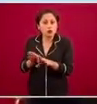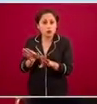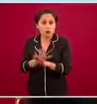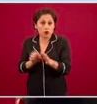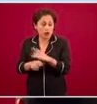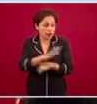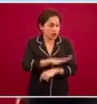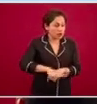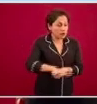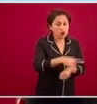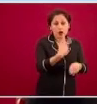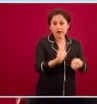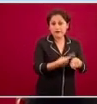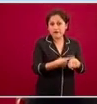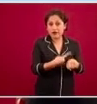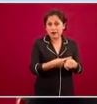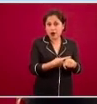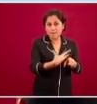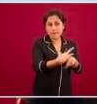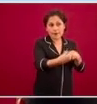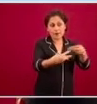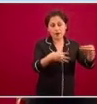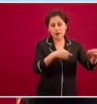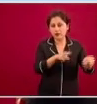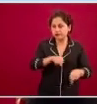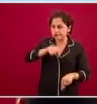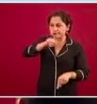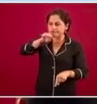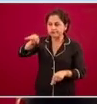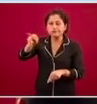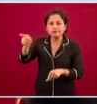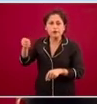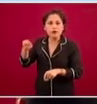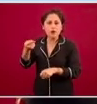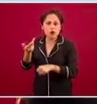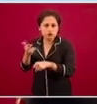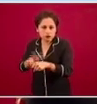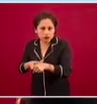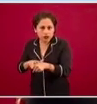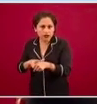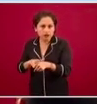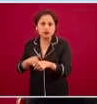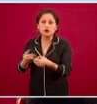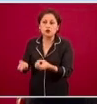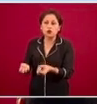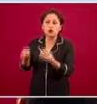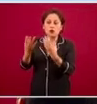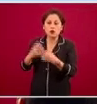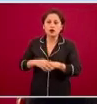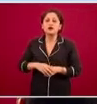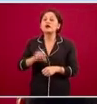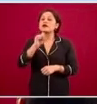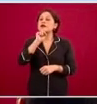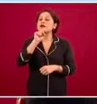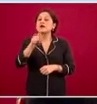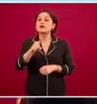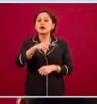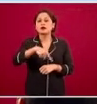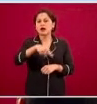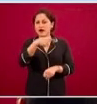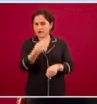are the protocols and what is the response that is being provided by the health sector, how